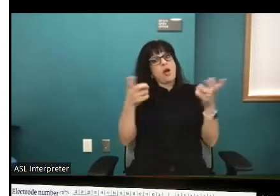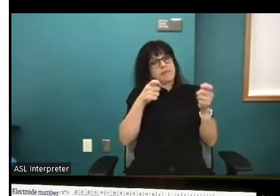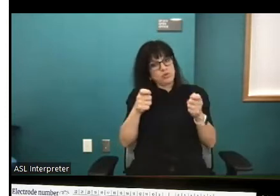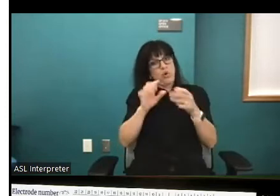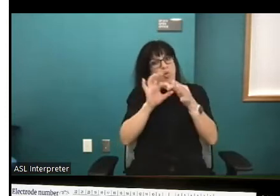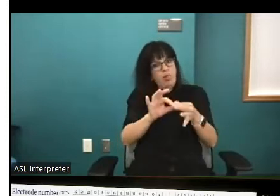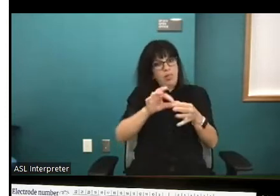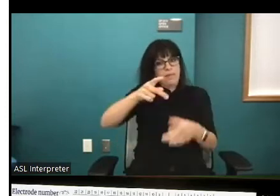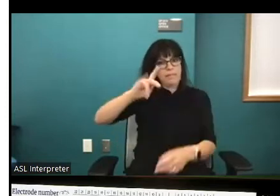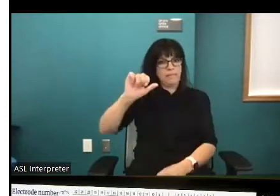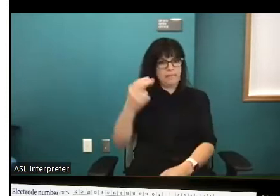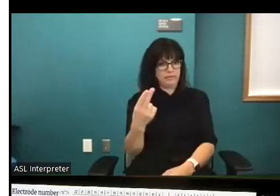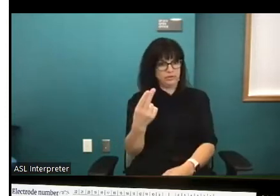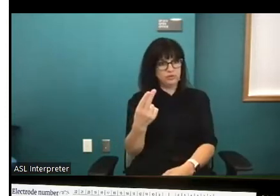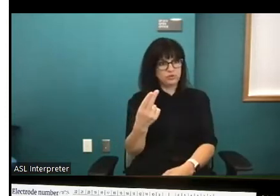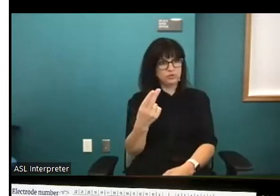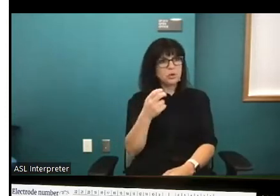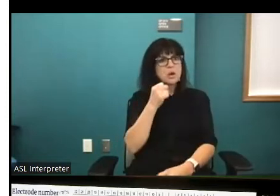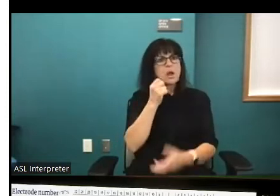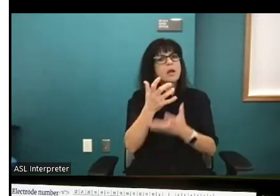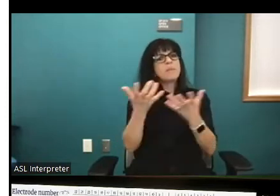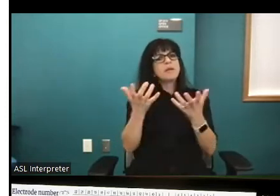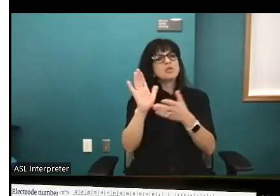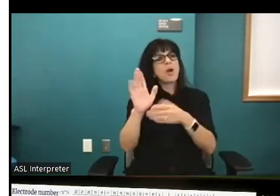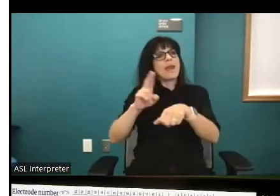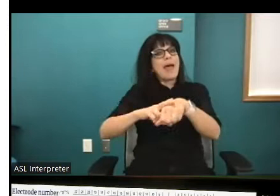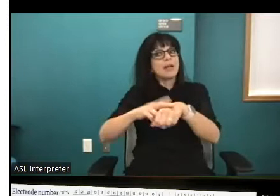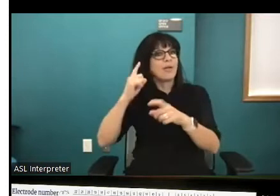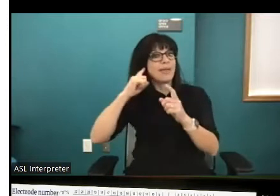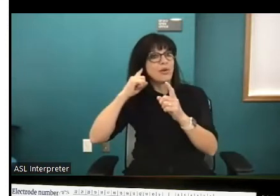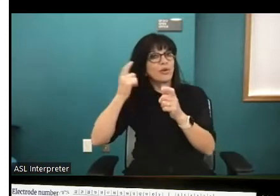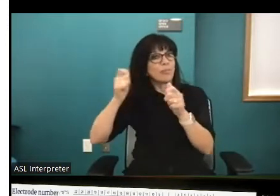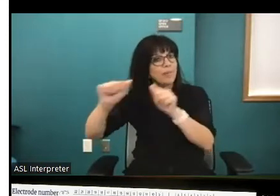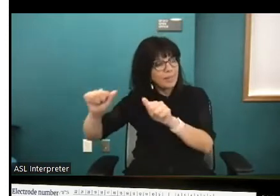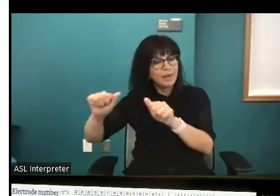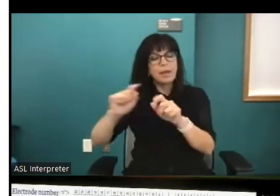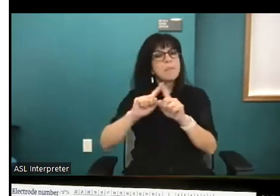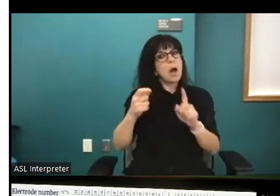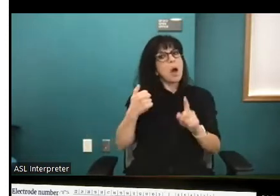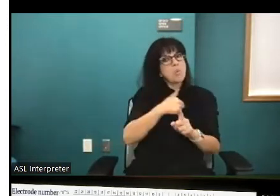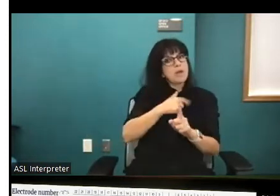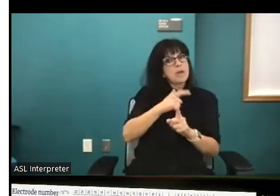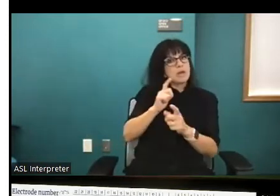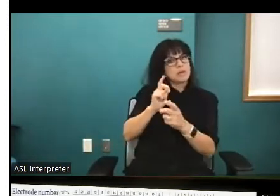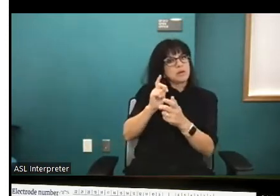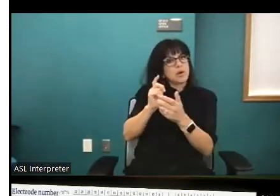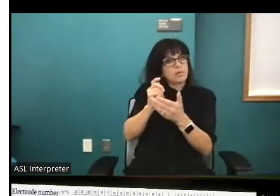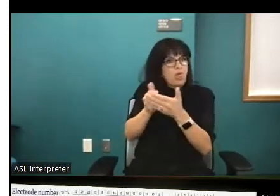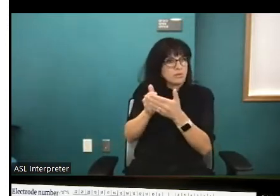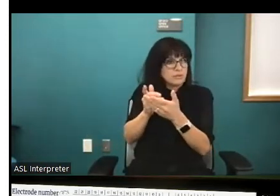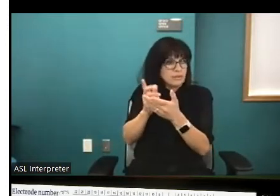pitch. Not as much as your natural ear, normally hearing ear would have, but we're doing pretty good.